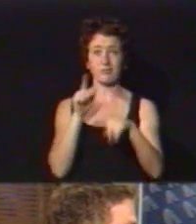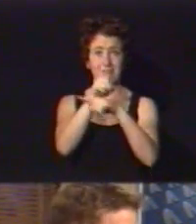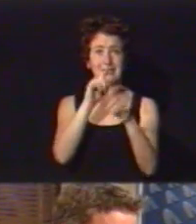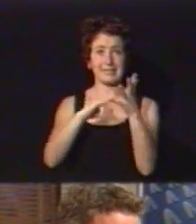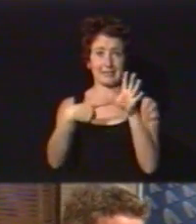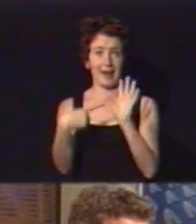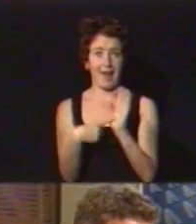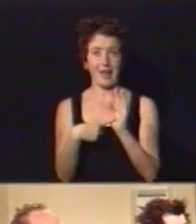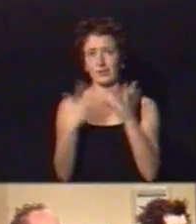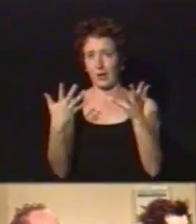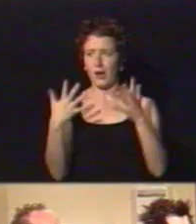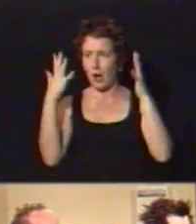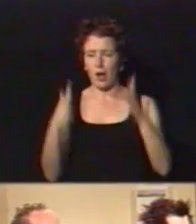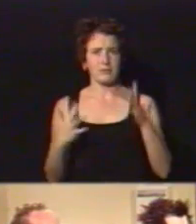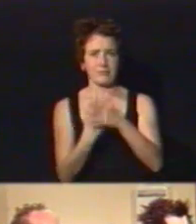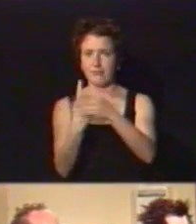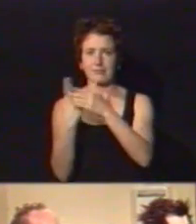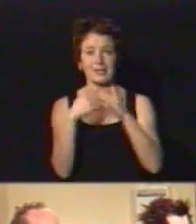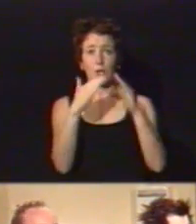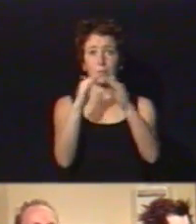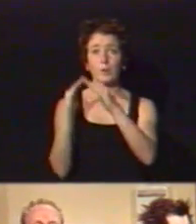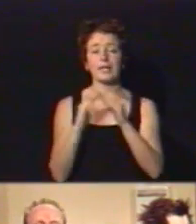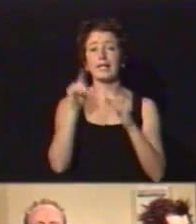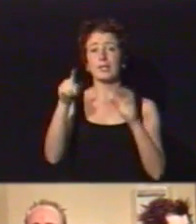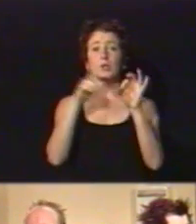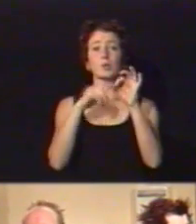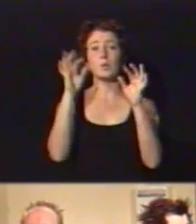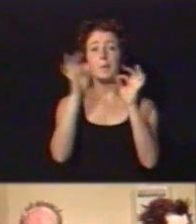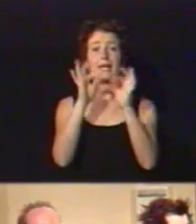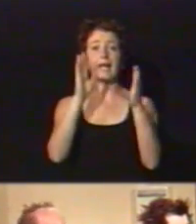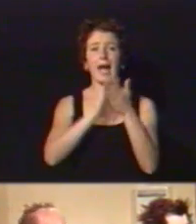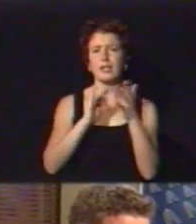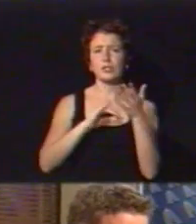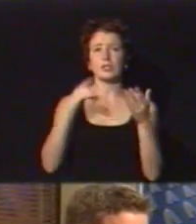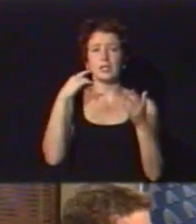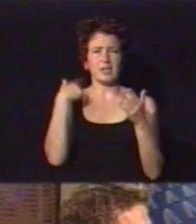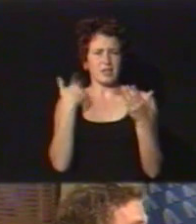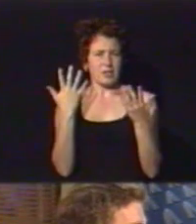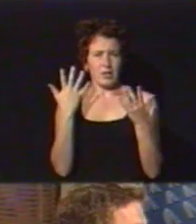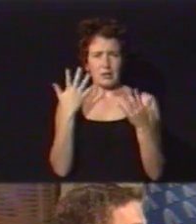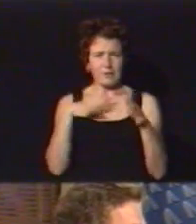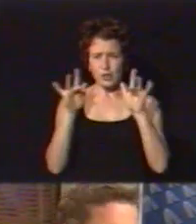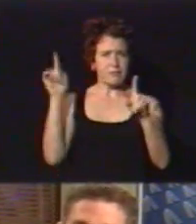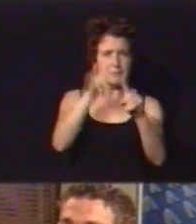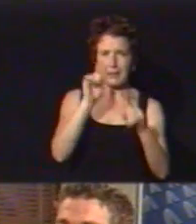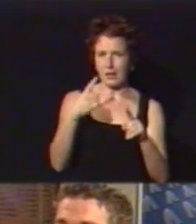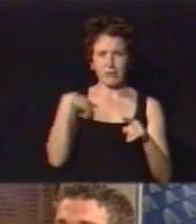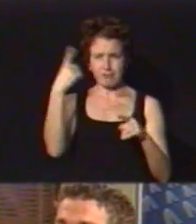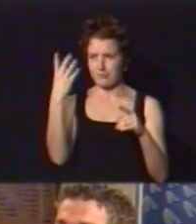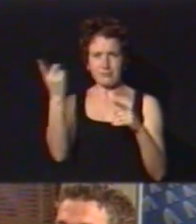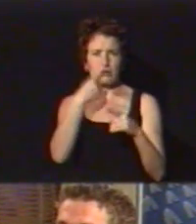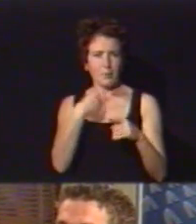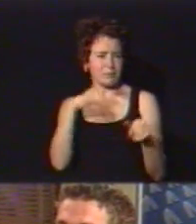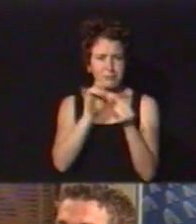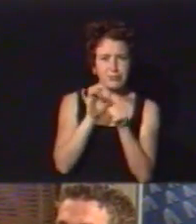sorts of things buzzing around there. And that's at QBH, which... I haven't been there, but I've heard it is sensational as a venue. I've not been either, but